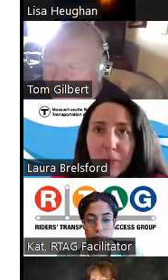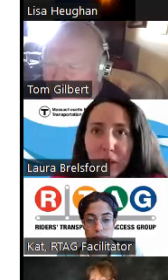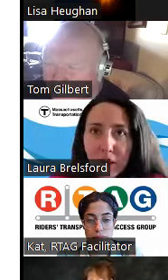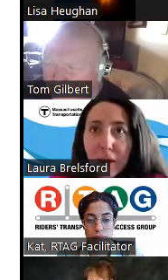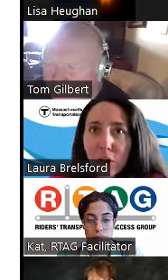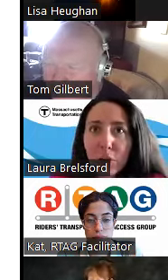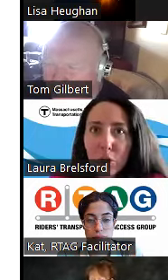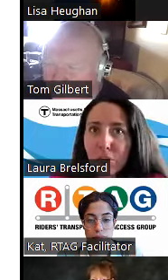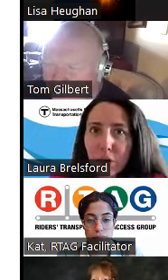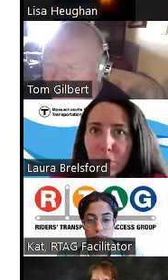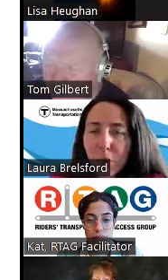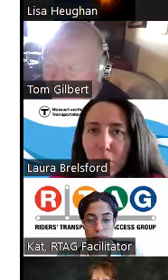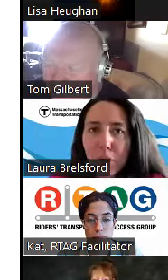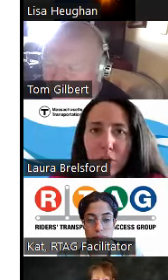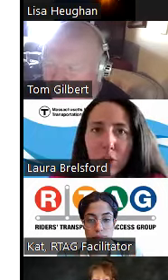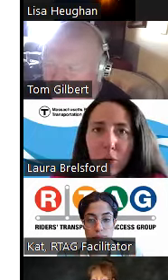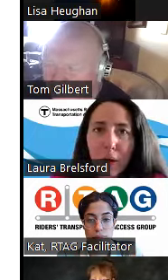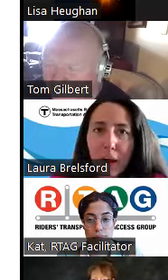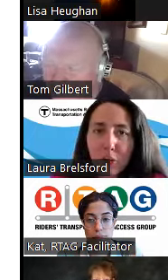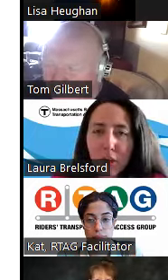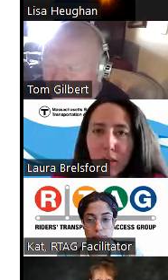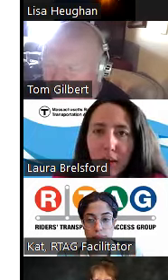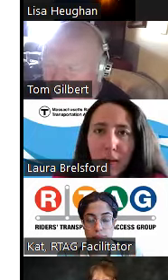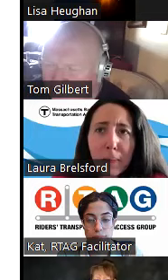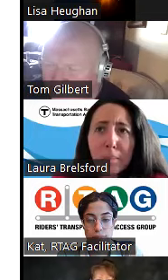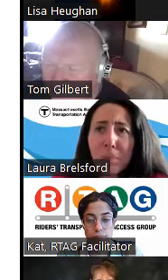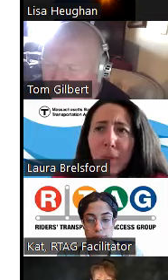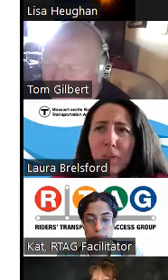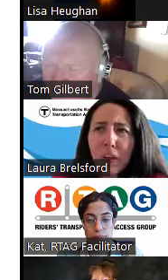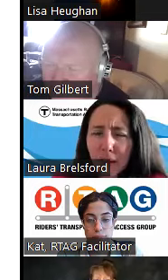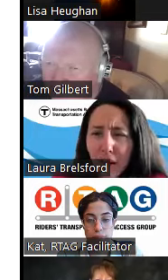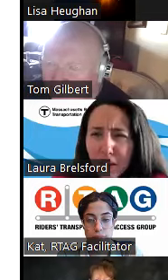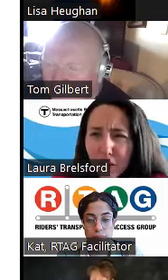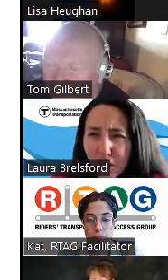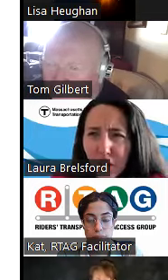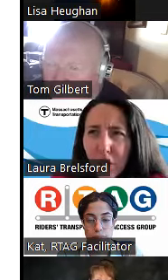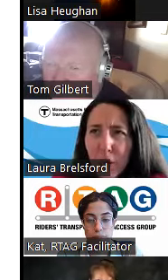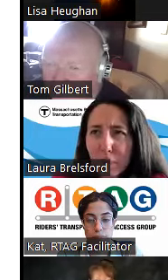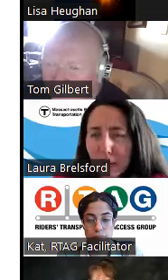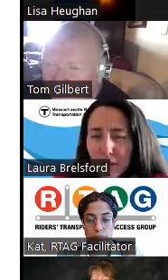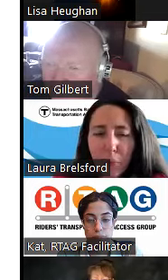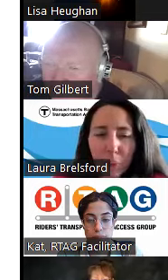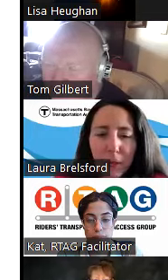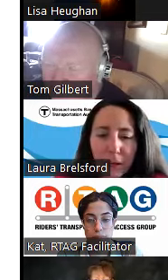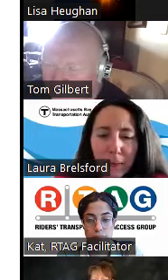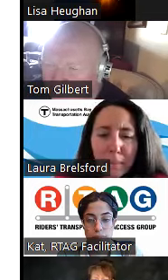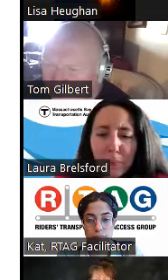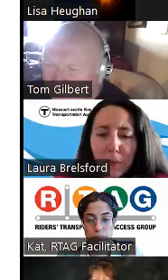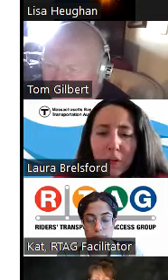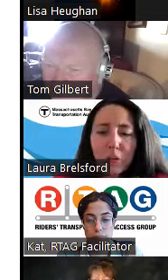Tom, I think we do have a little more homework to do on actually the technology, although I believe what